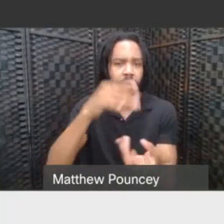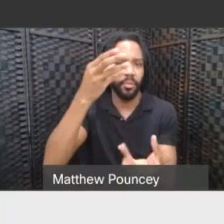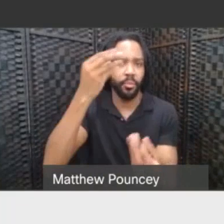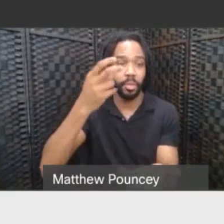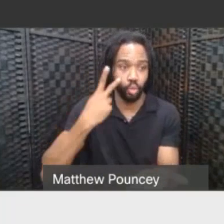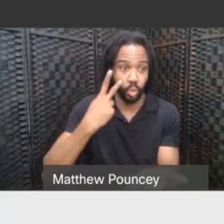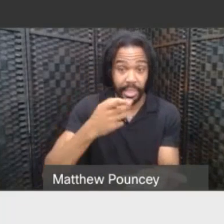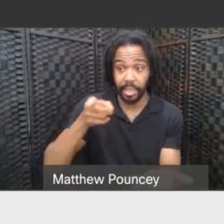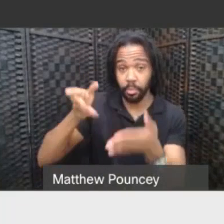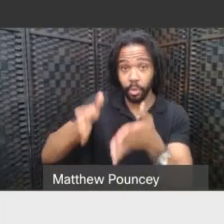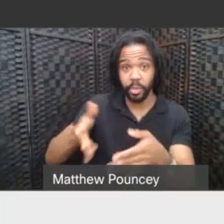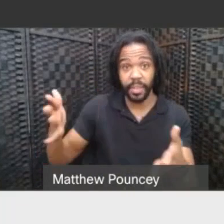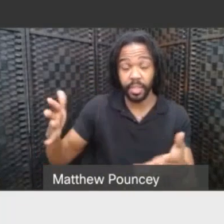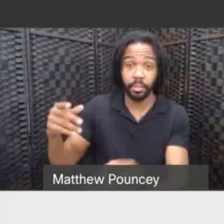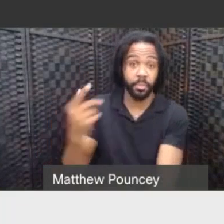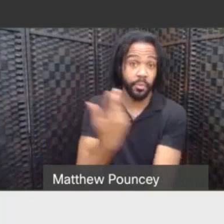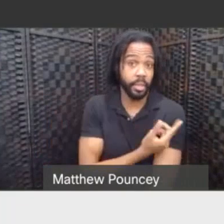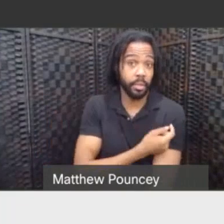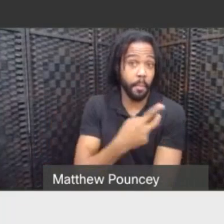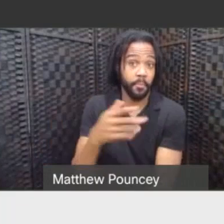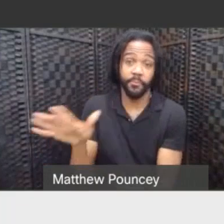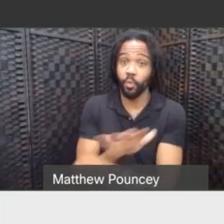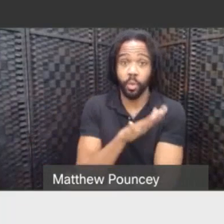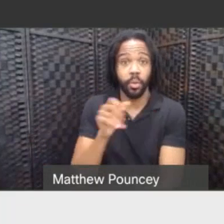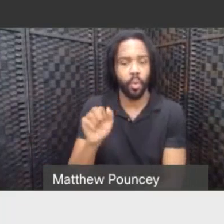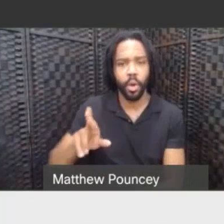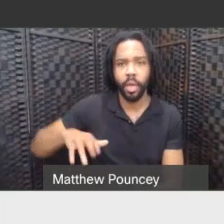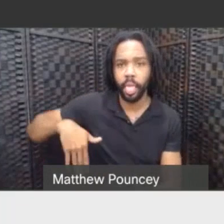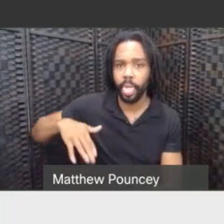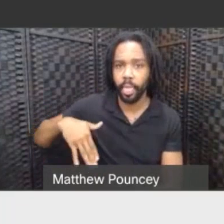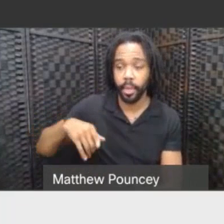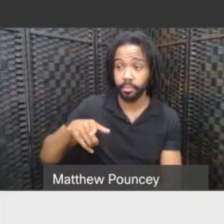is fully vaccinated, whether they're, you know, they have a recent,